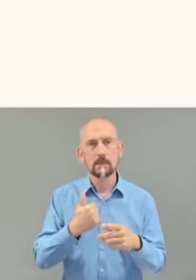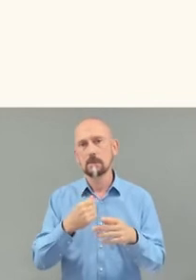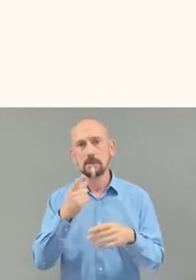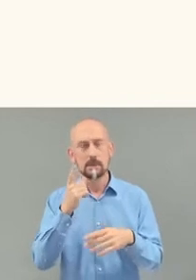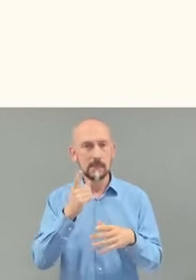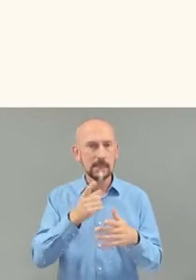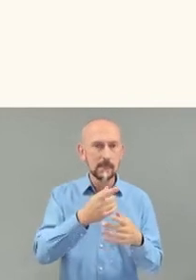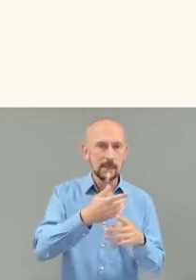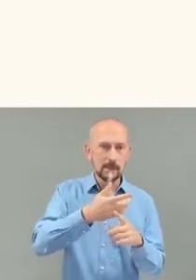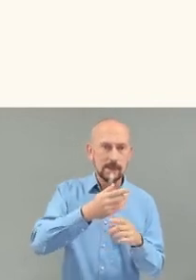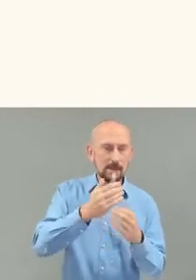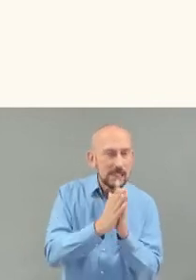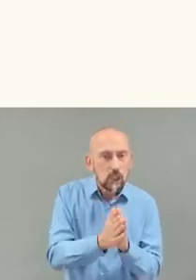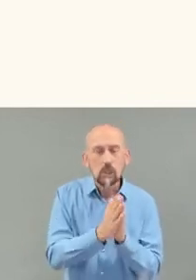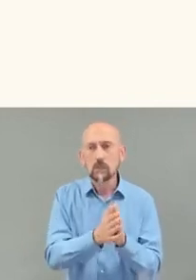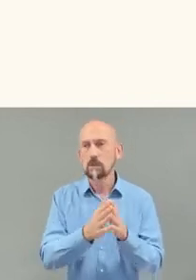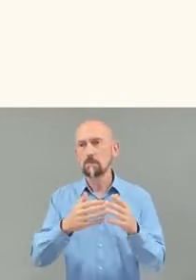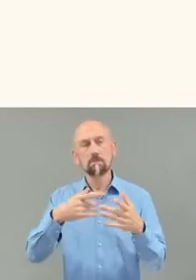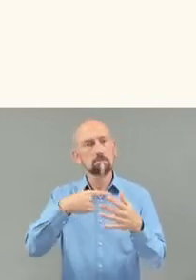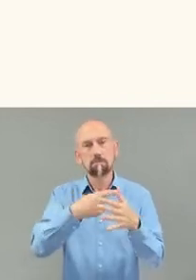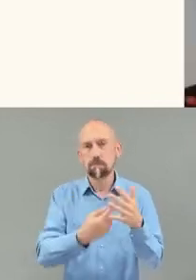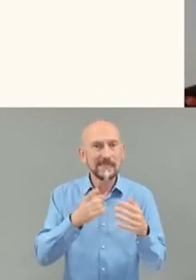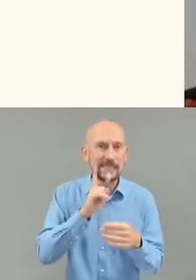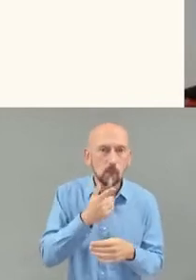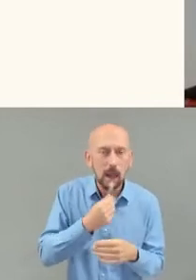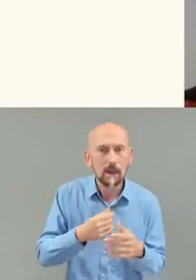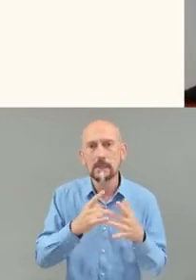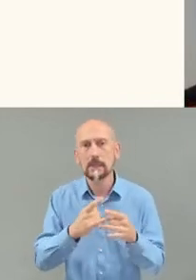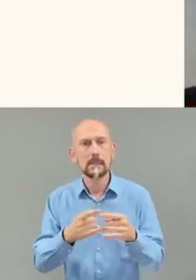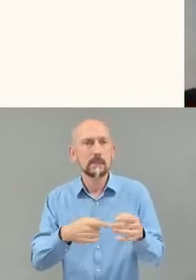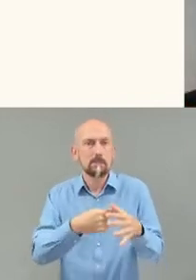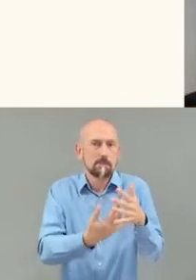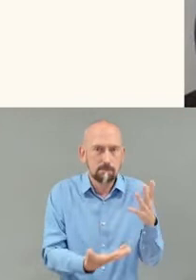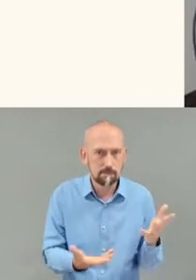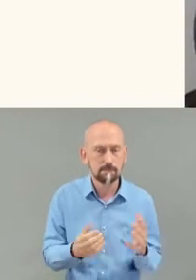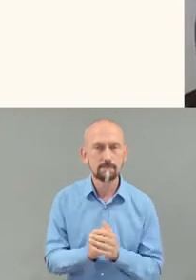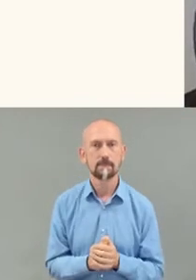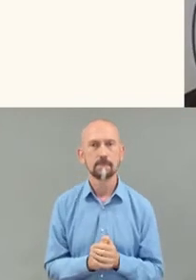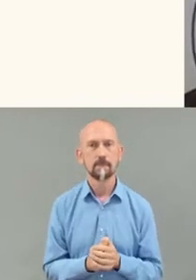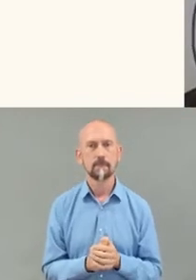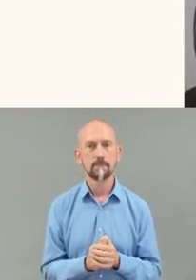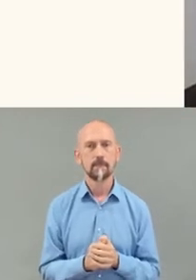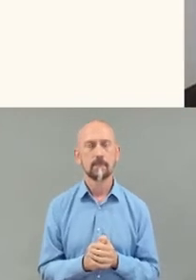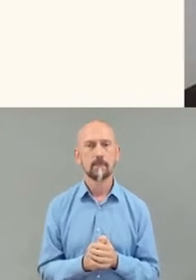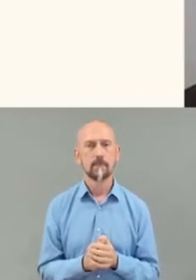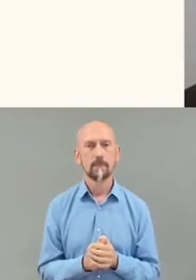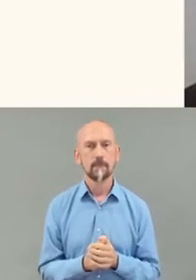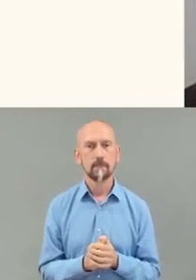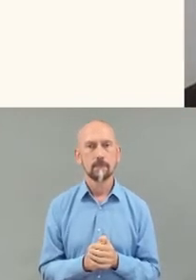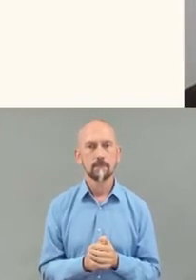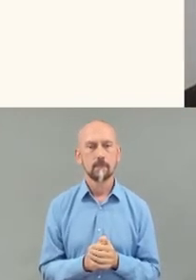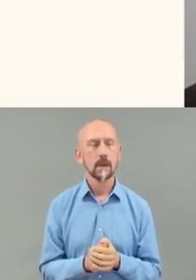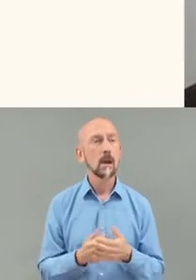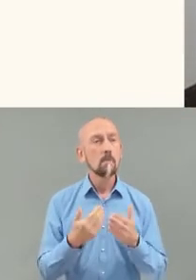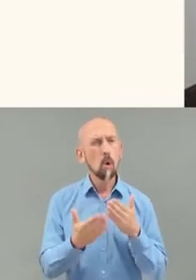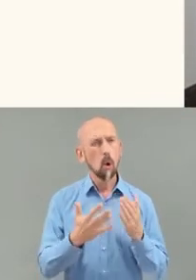bring up these aspects of identity and talk about them in a safe space. That more emotional support are provided for applicants